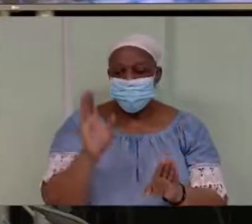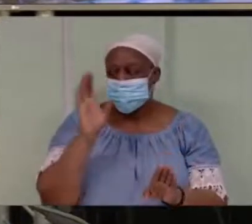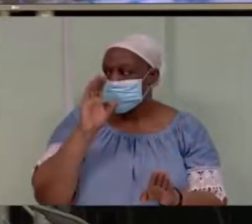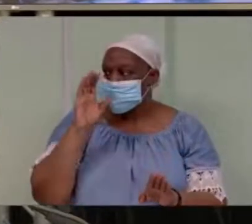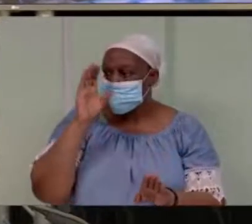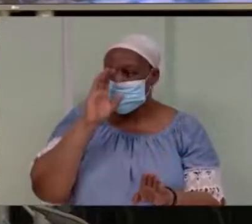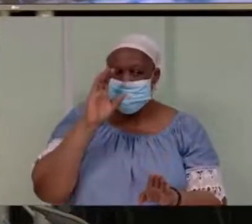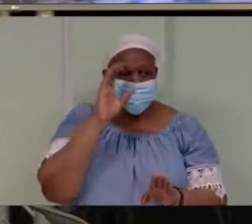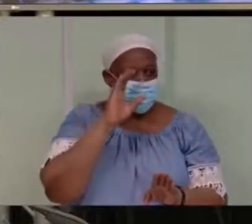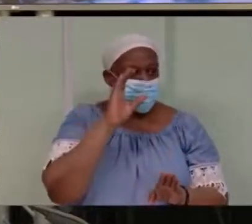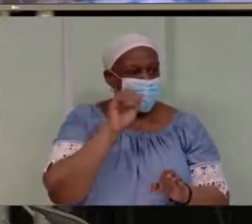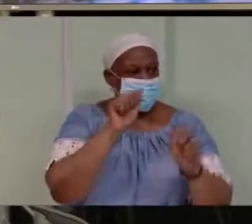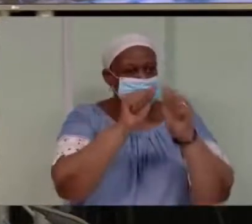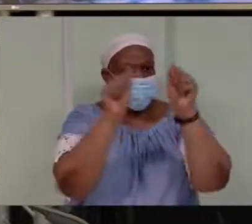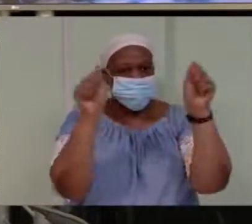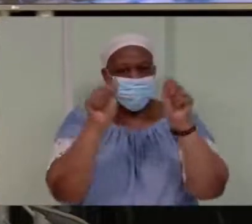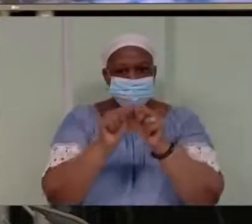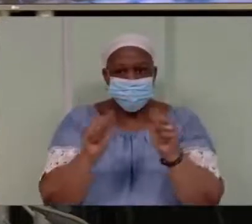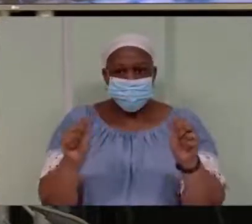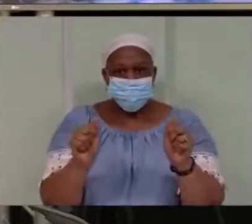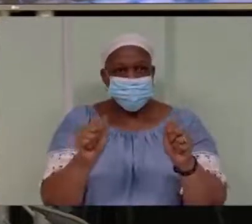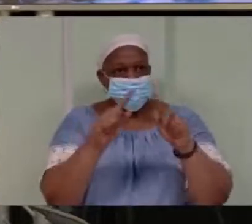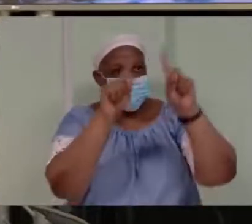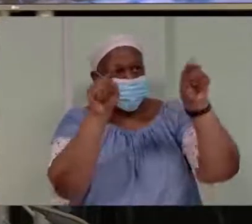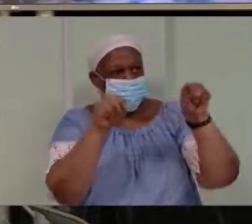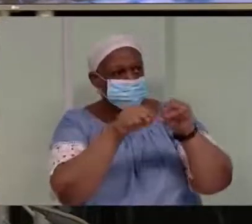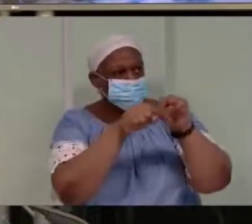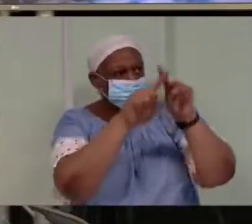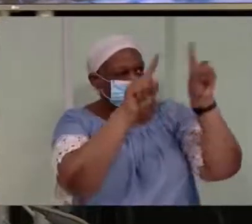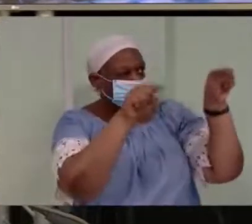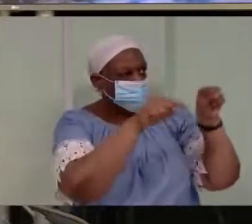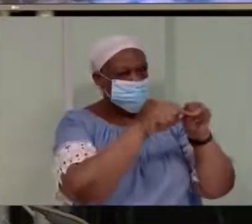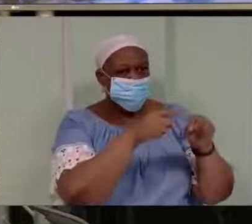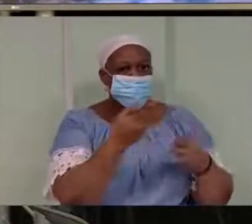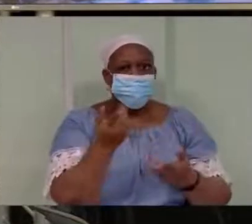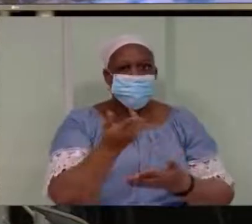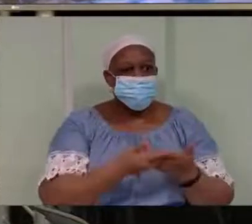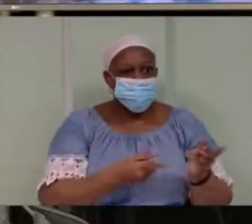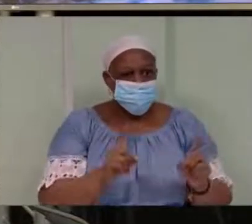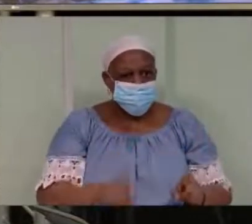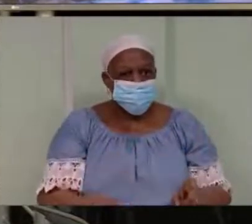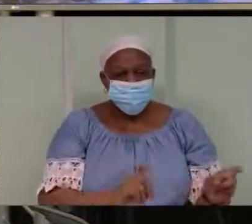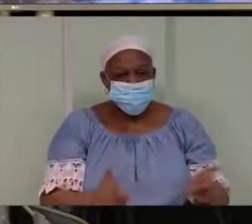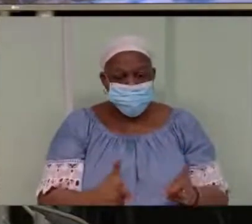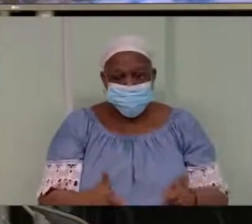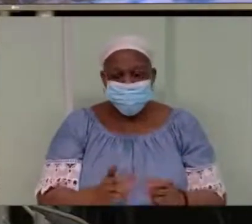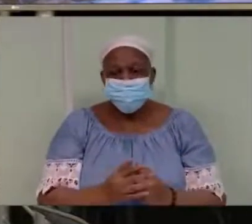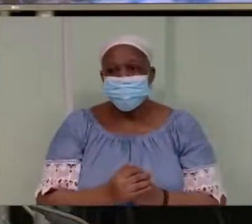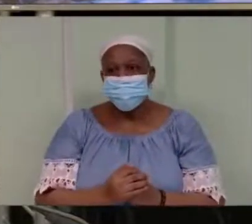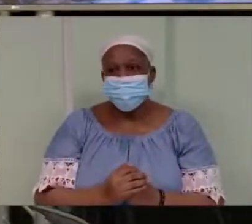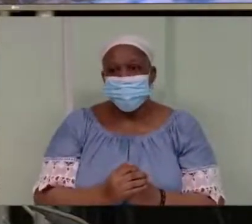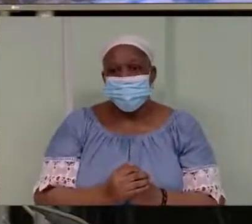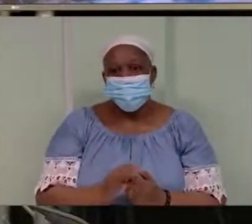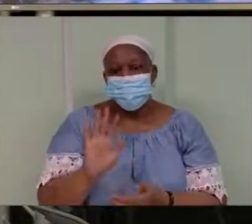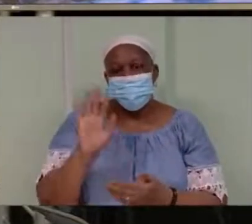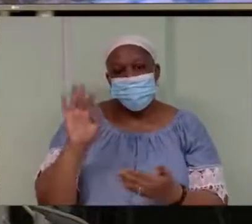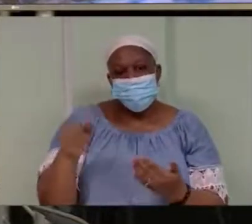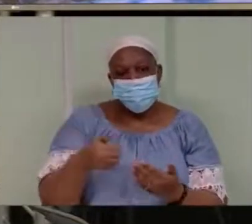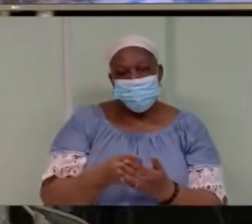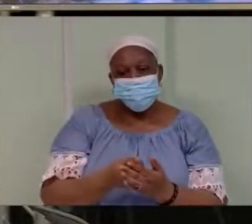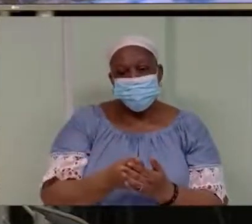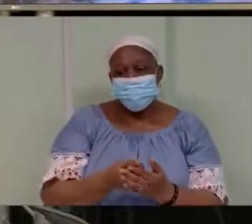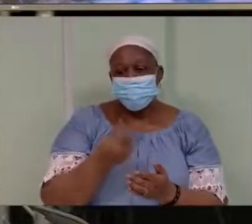posted signs which would provide instructions as to how to proceed the regulations will require a